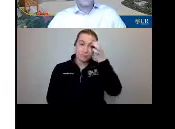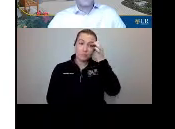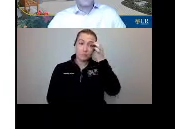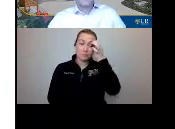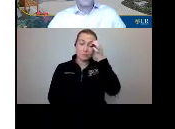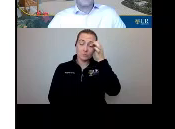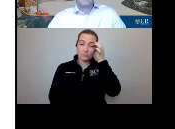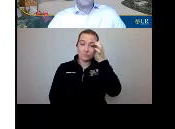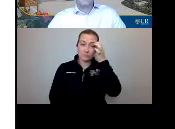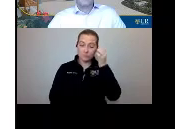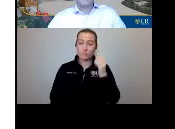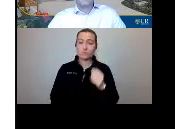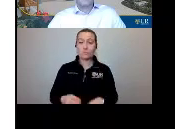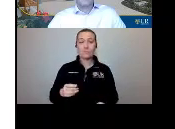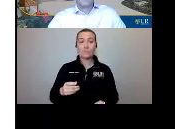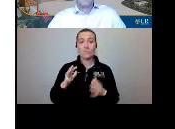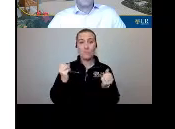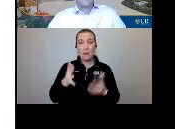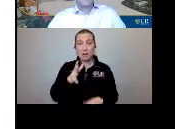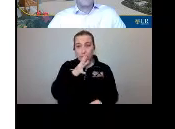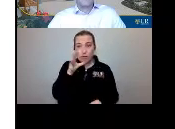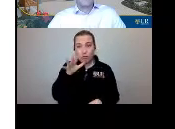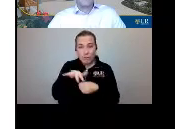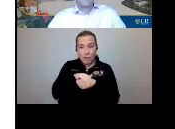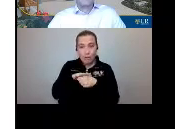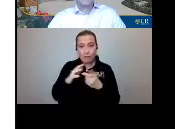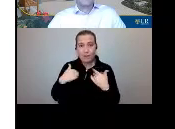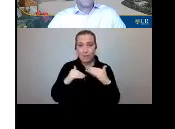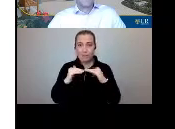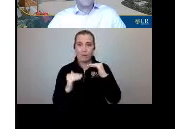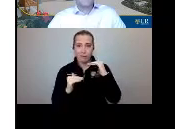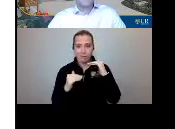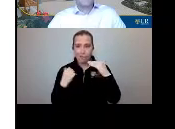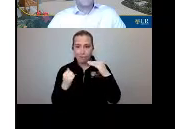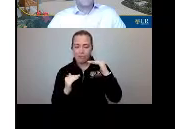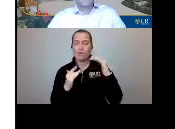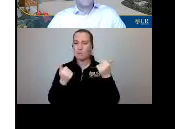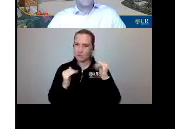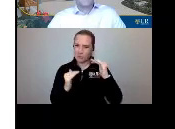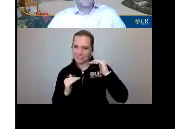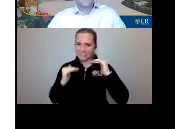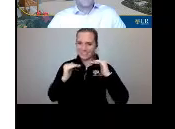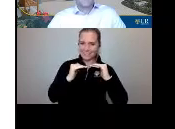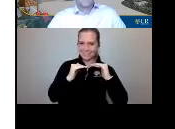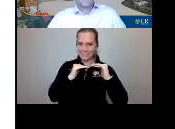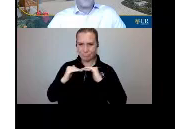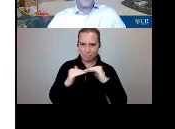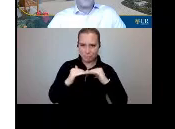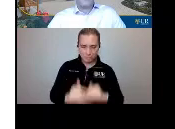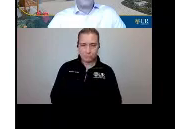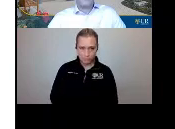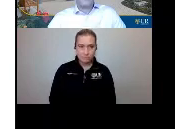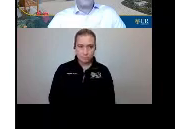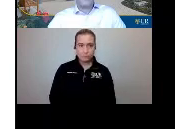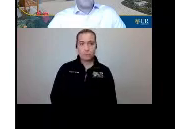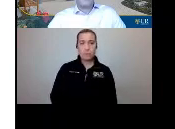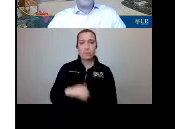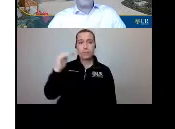further and make it easier for patients to enter into lung cancer screening. We're addressing telehealth